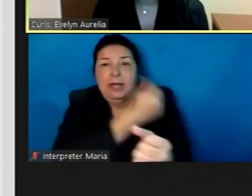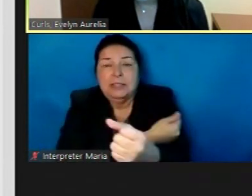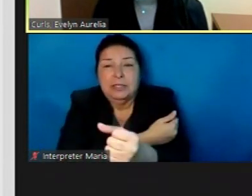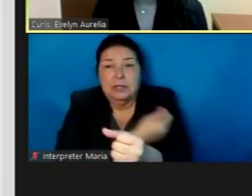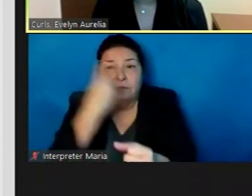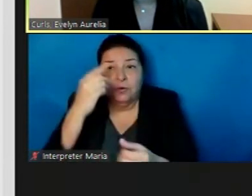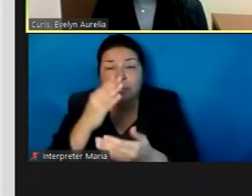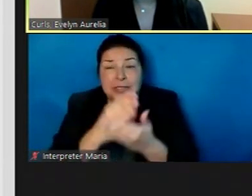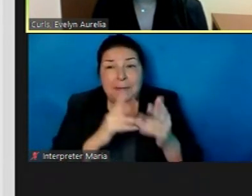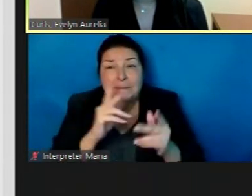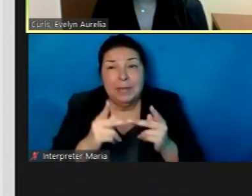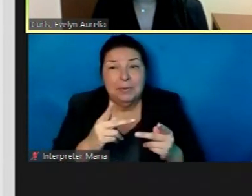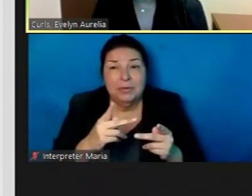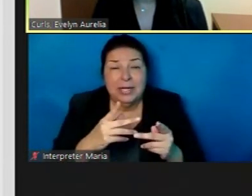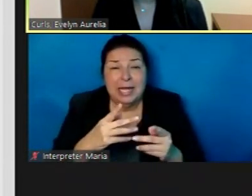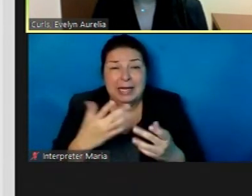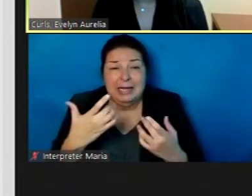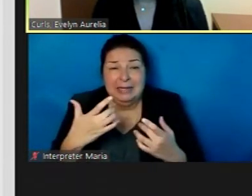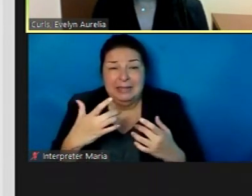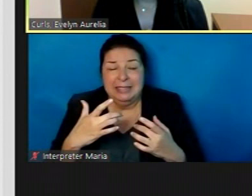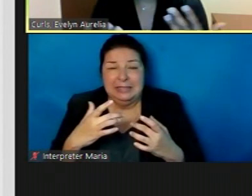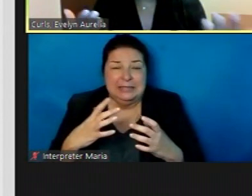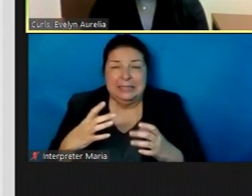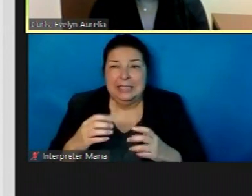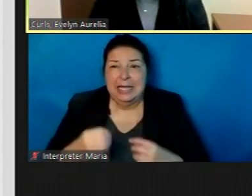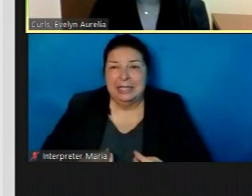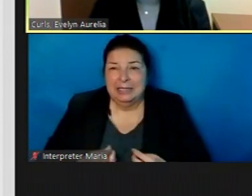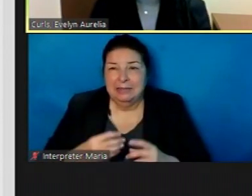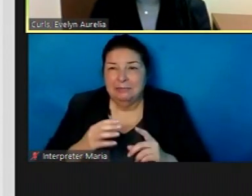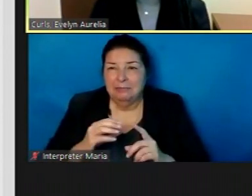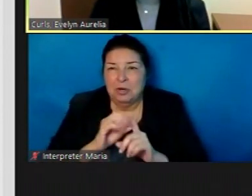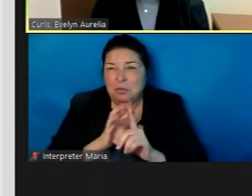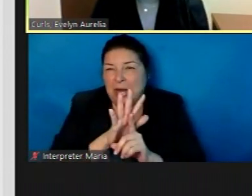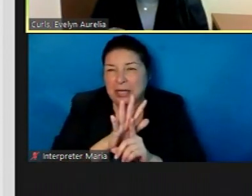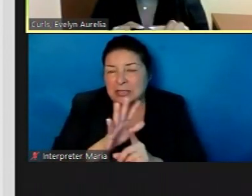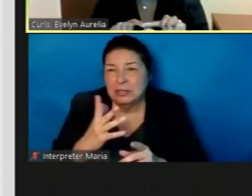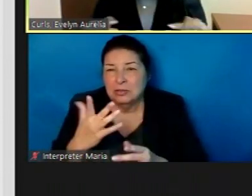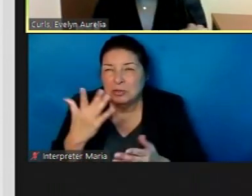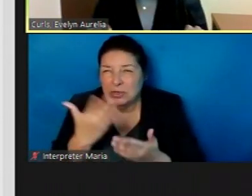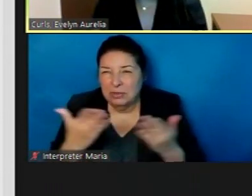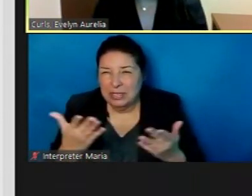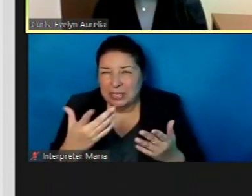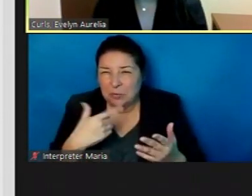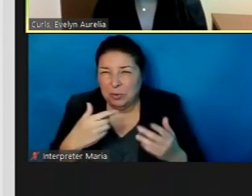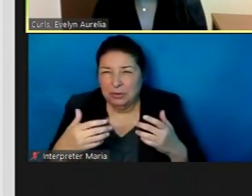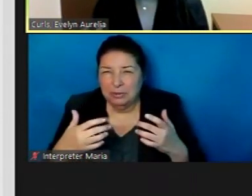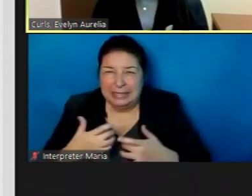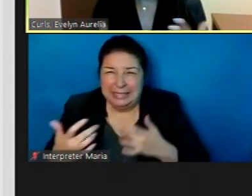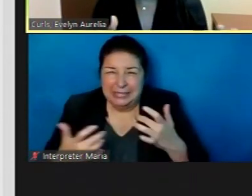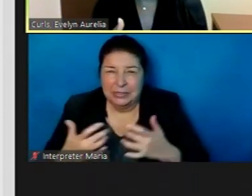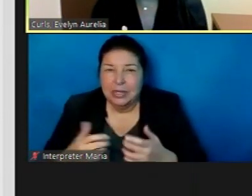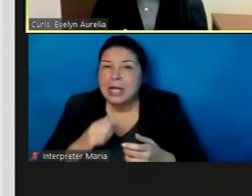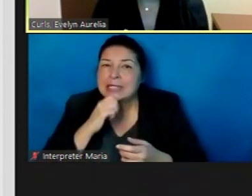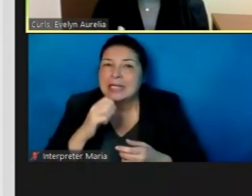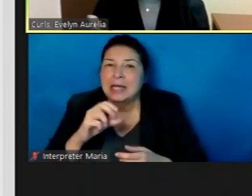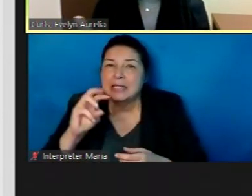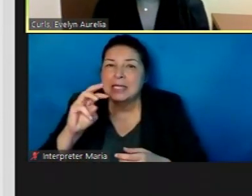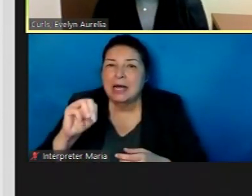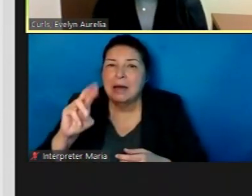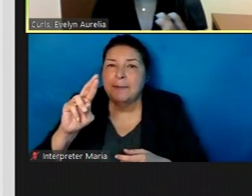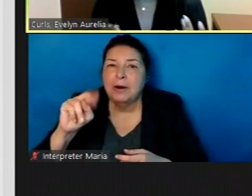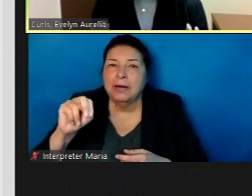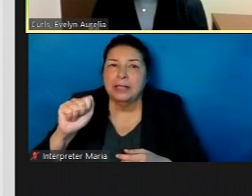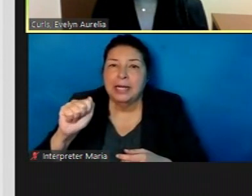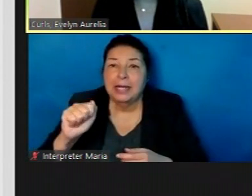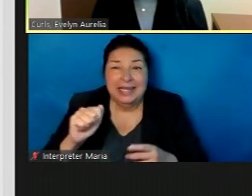had reactions to vaccines in the past, these are the things that we're concerned about. It's not the actual mRNA, it's these salts and